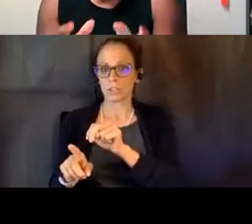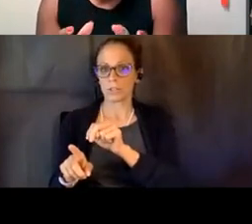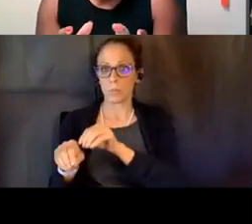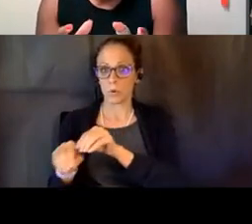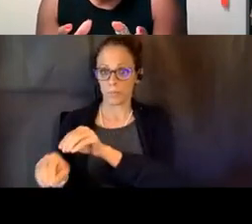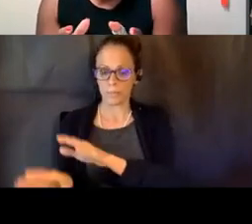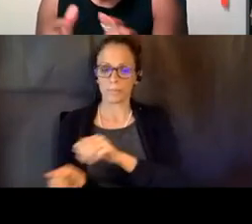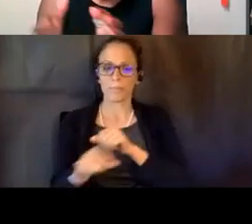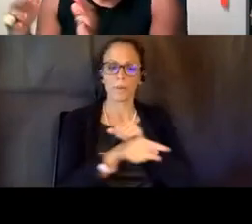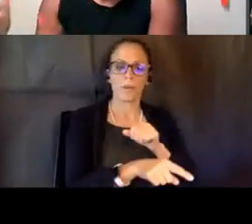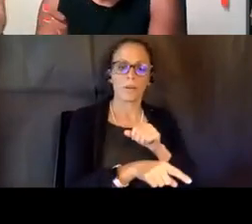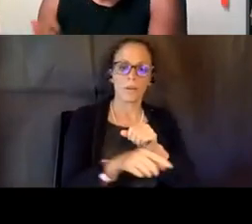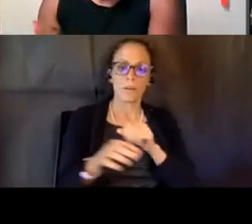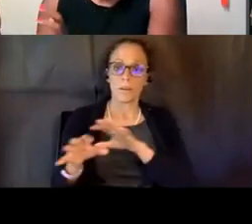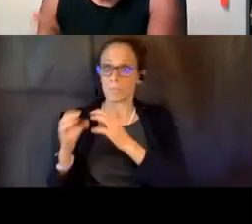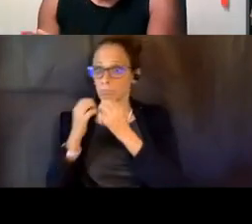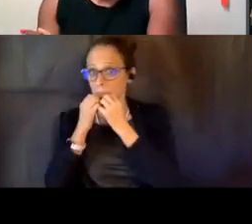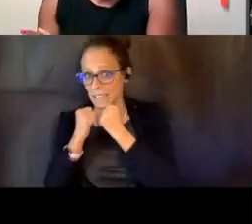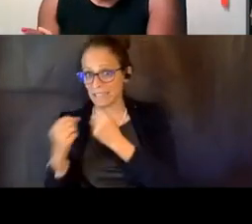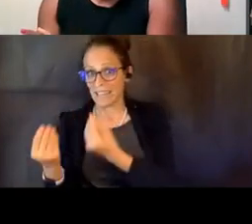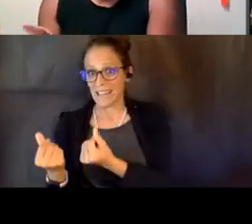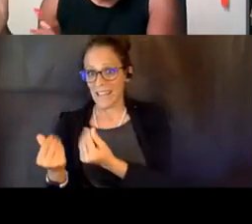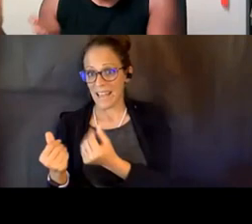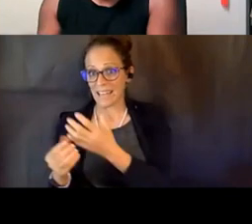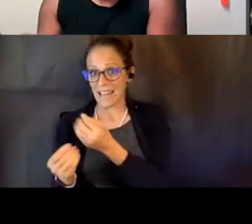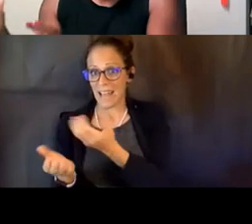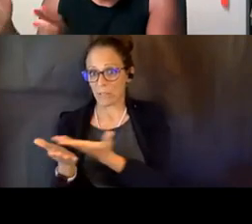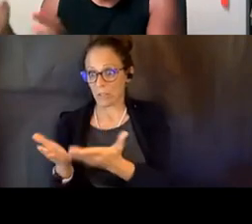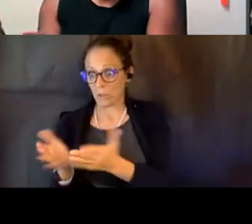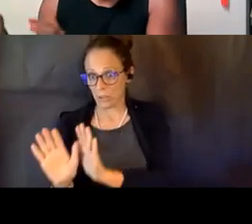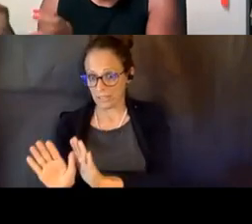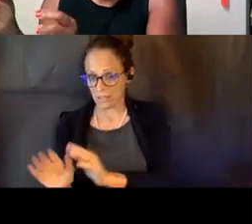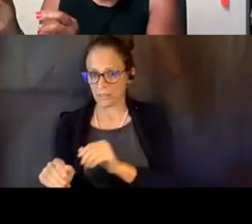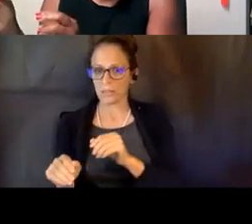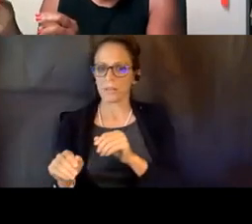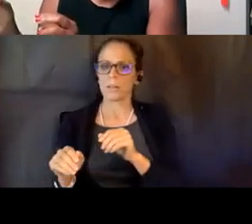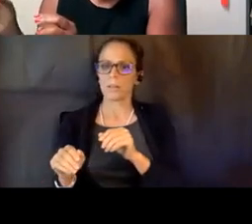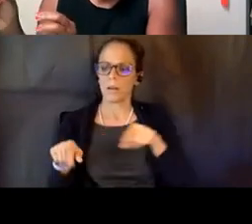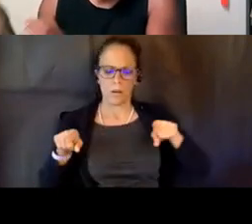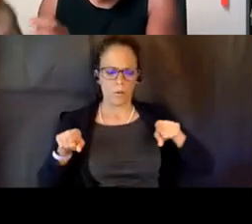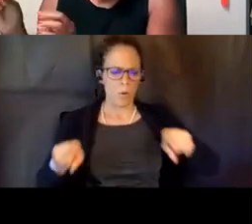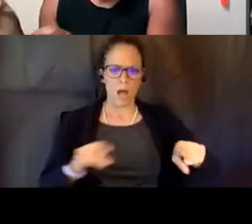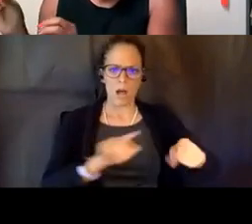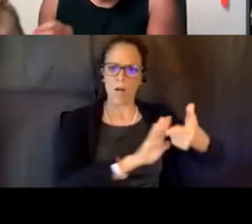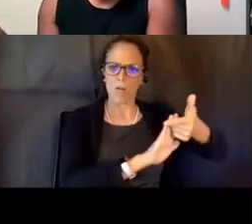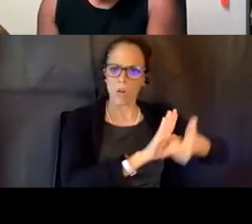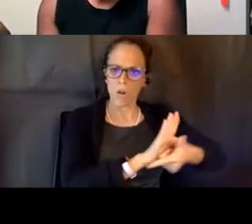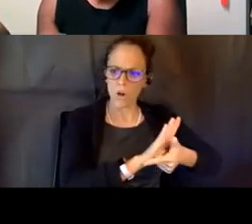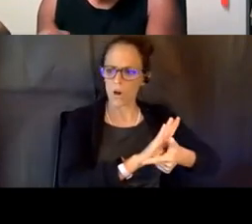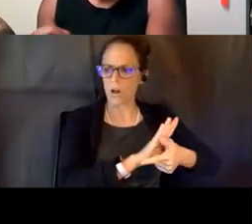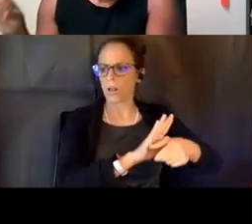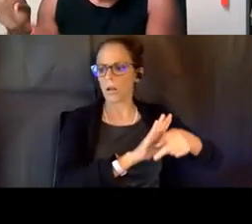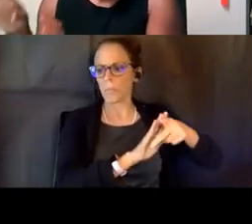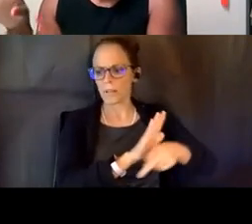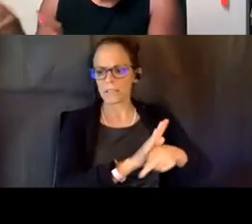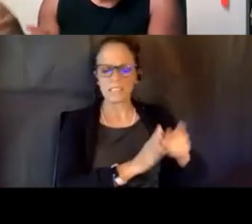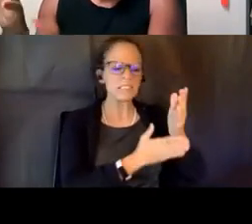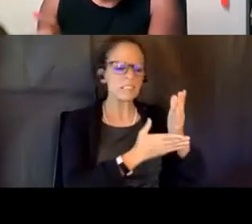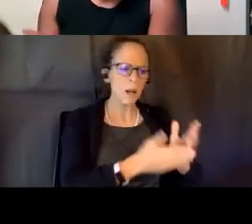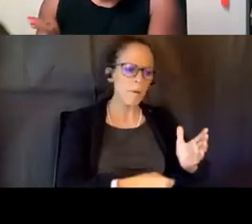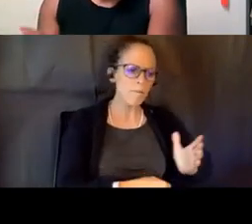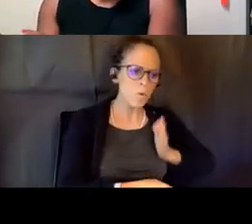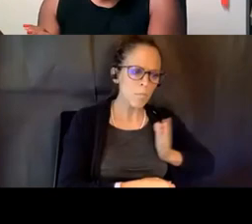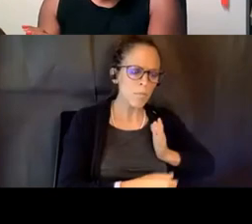of resources. Yeah. While at the same time, there were laws and policies, whether they were formal or informal, being